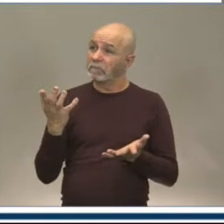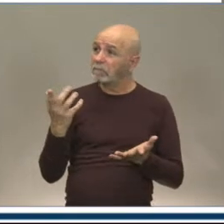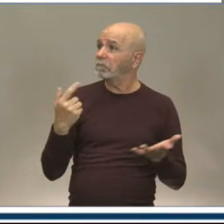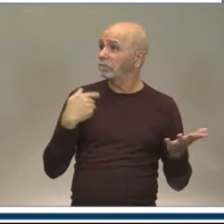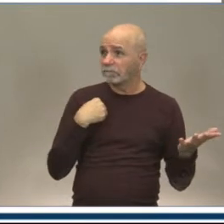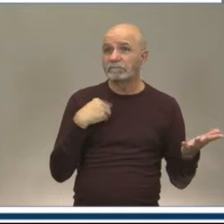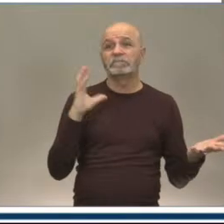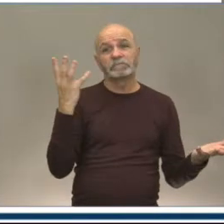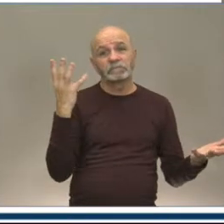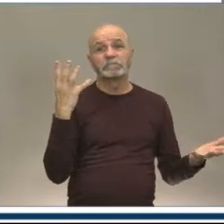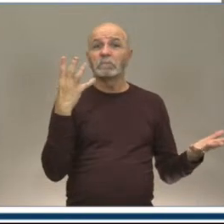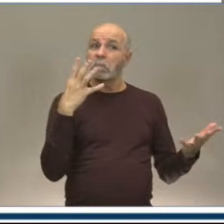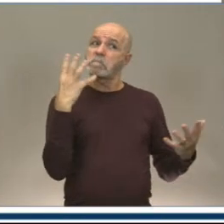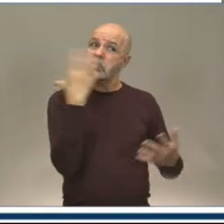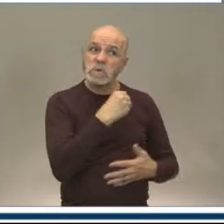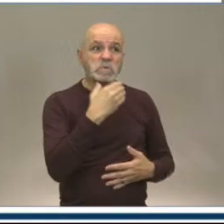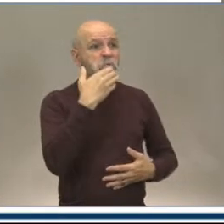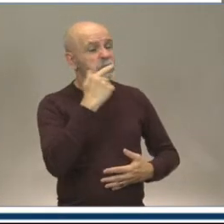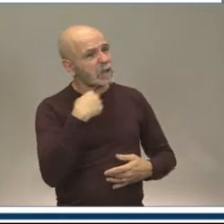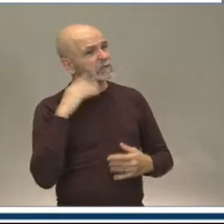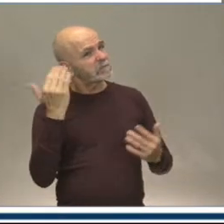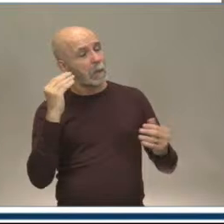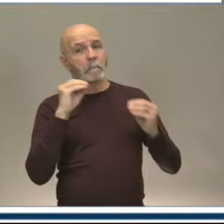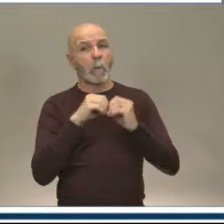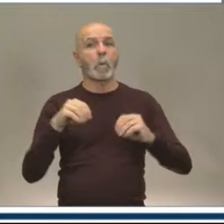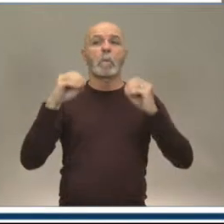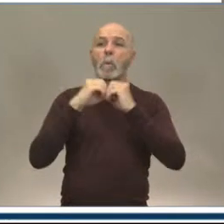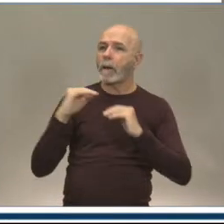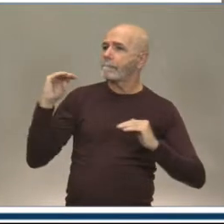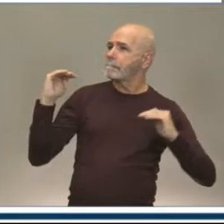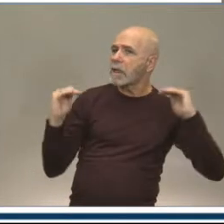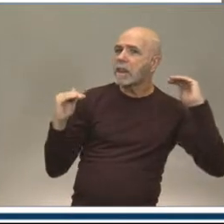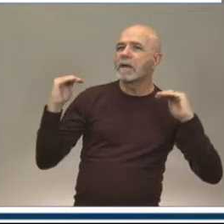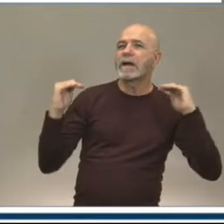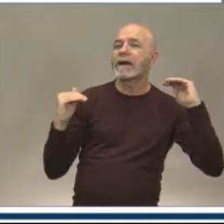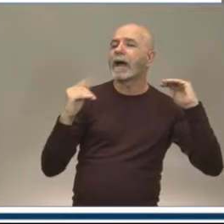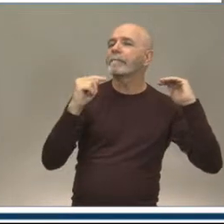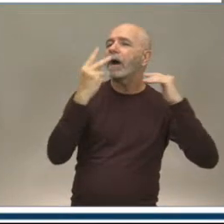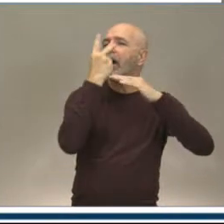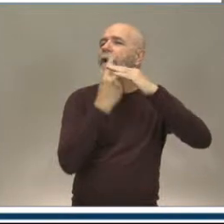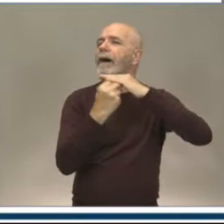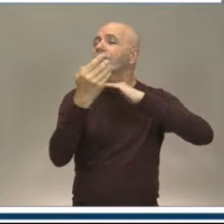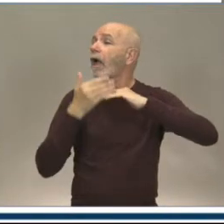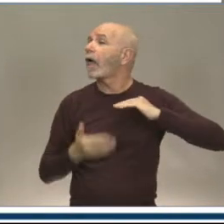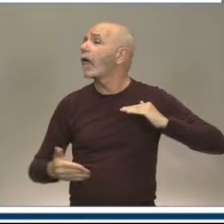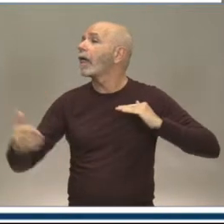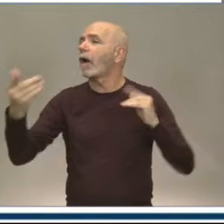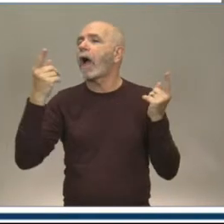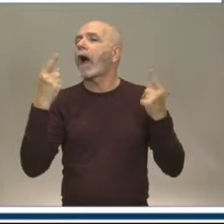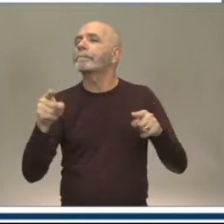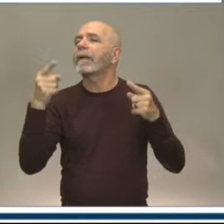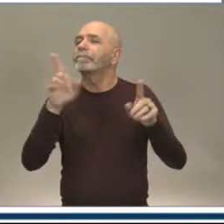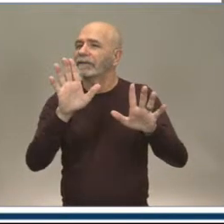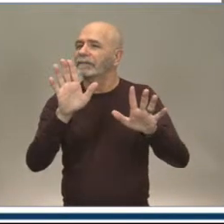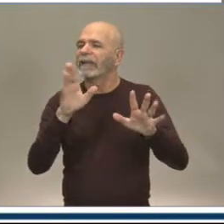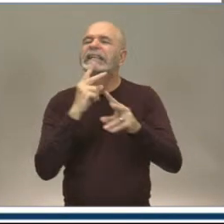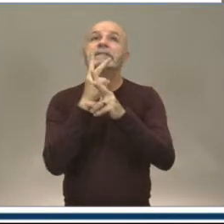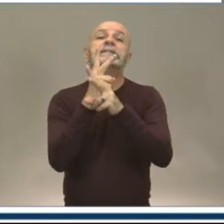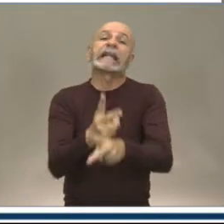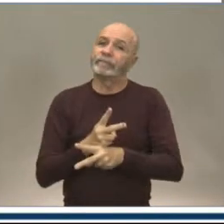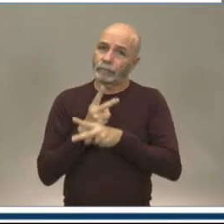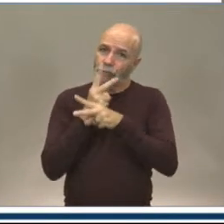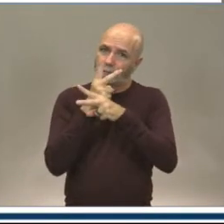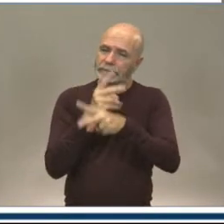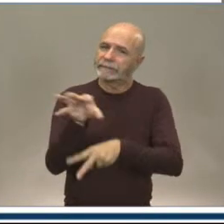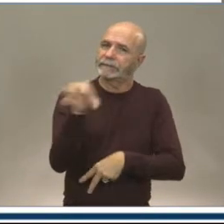right balance. But the next few months are critical. Please continue to keep being careful and responsible.